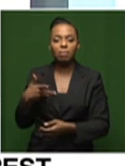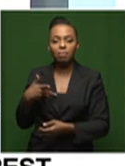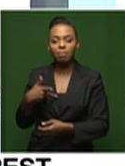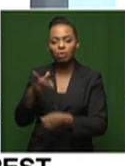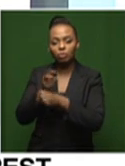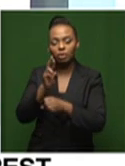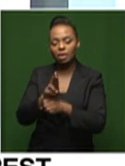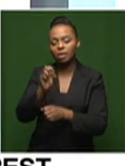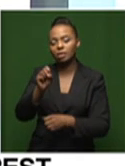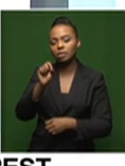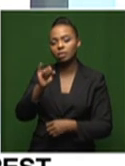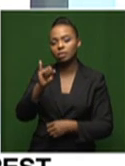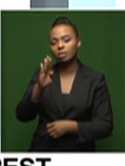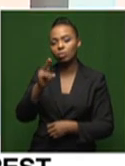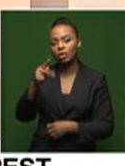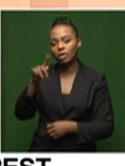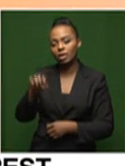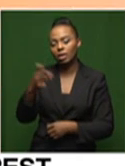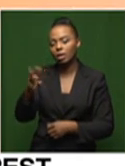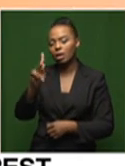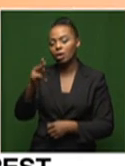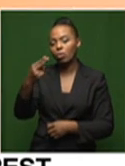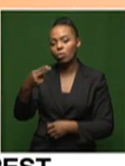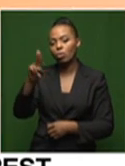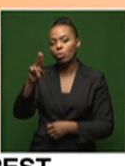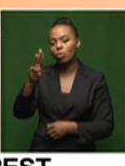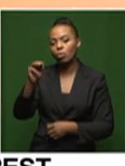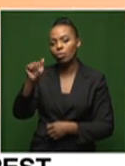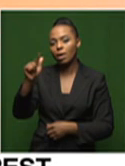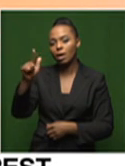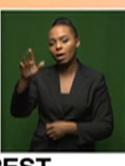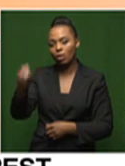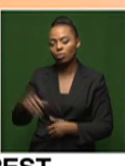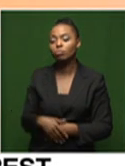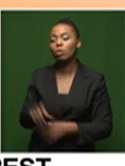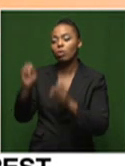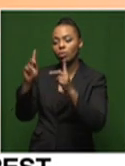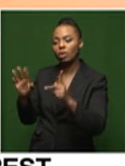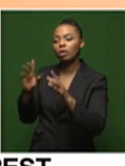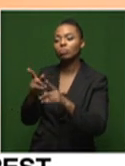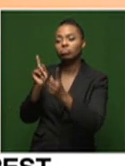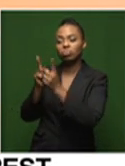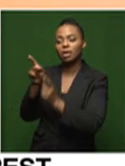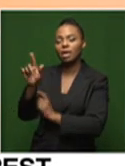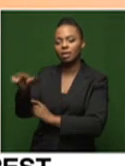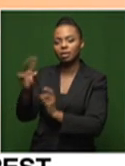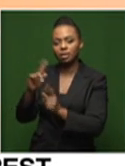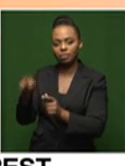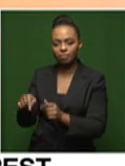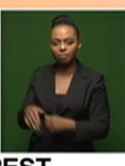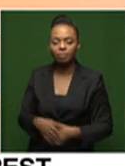Dr. Sibongile Khumalo. All right, and we'll certainly be in touch with you a little later on in the show. Maageketla, thank you so much for your time.